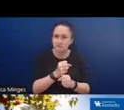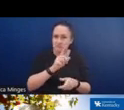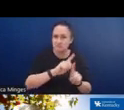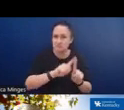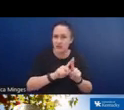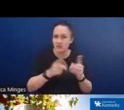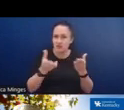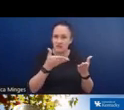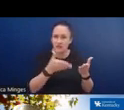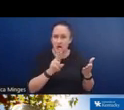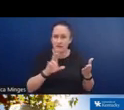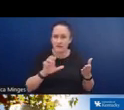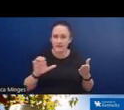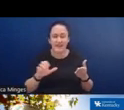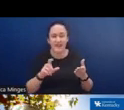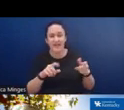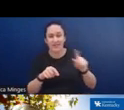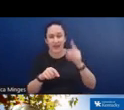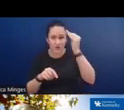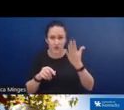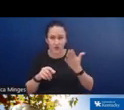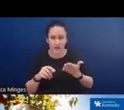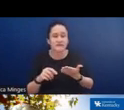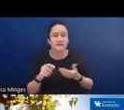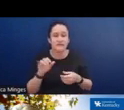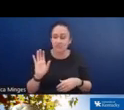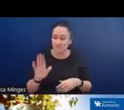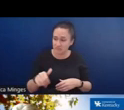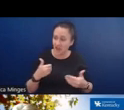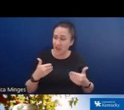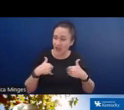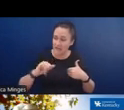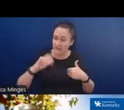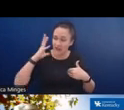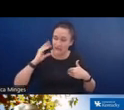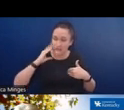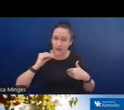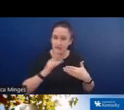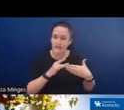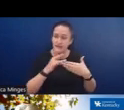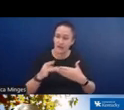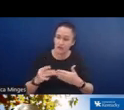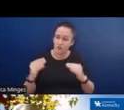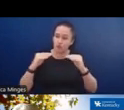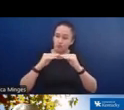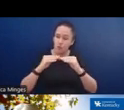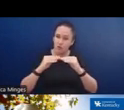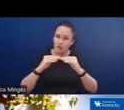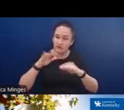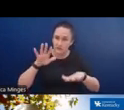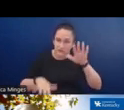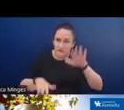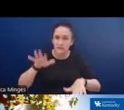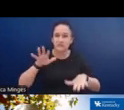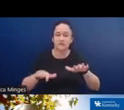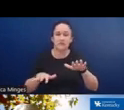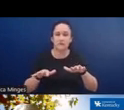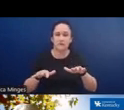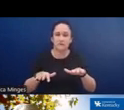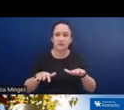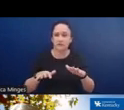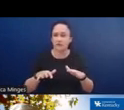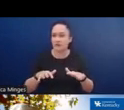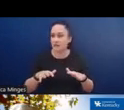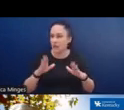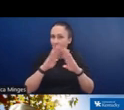they shared with us that, having these experiences led to more instability, housing